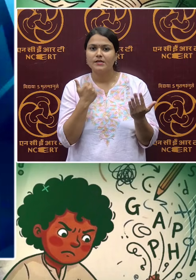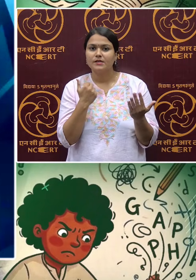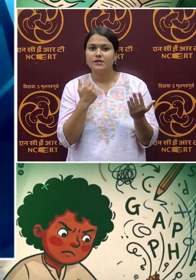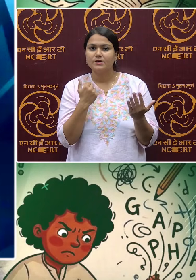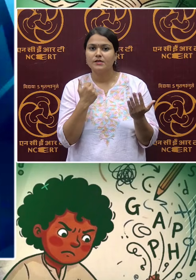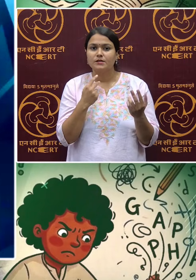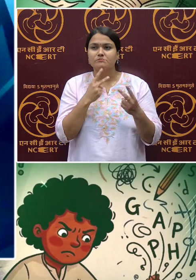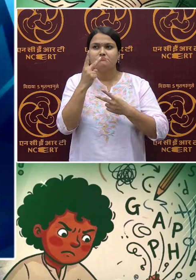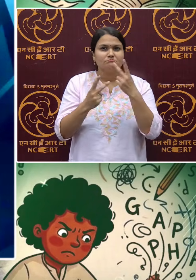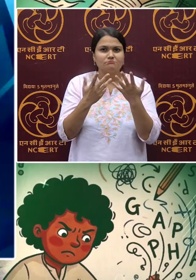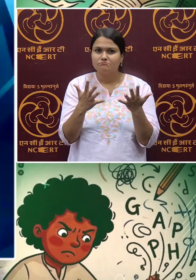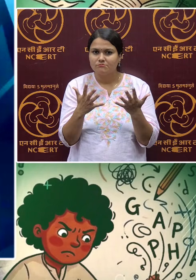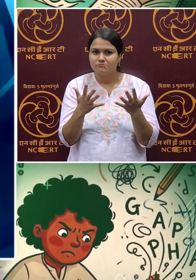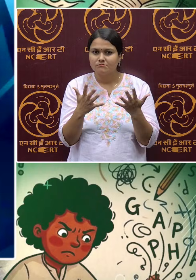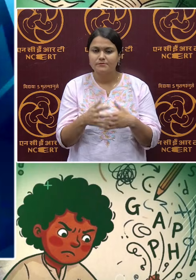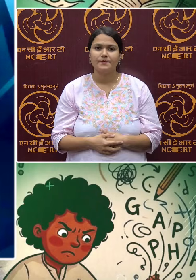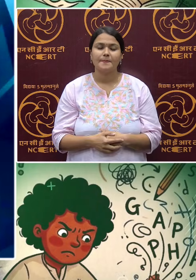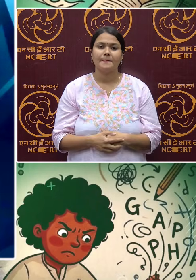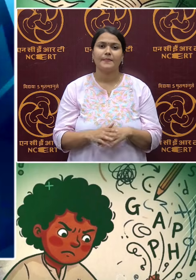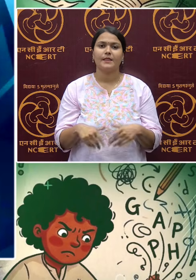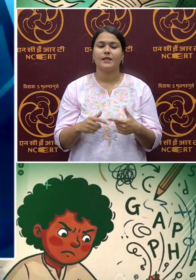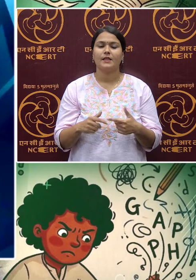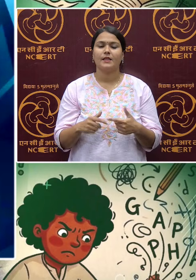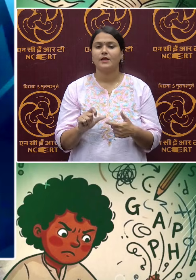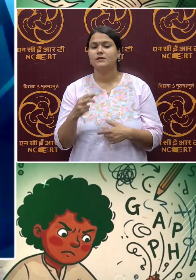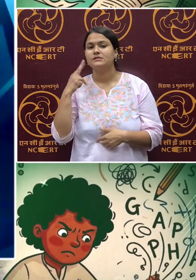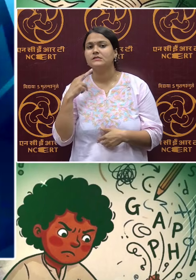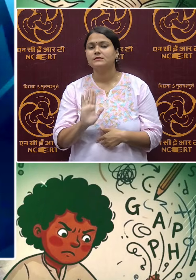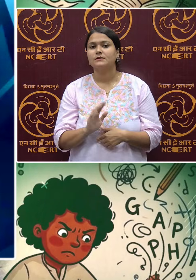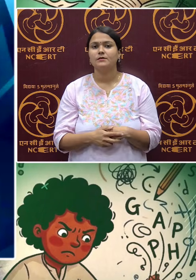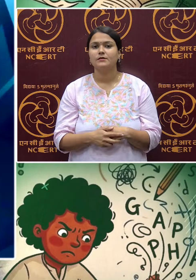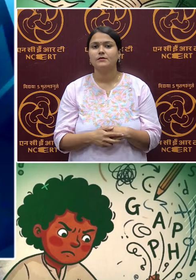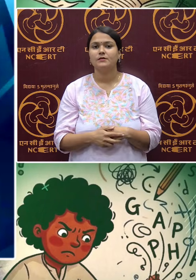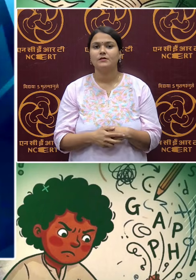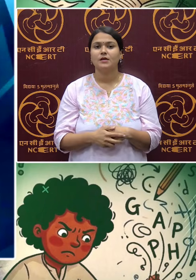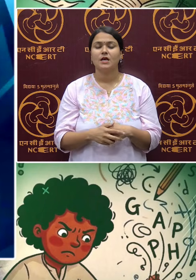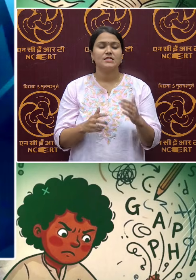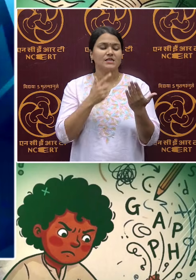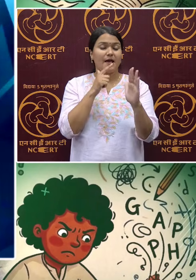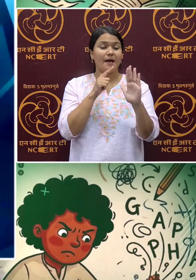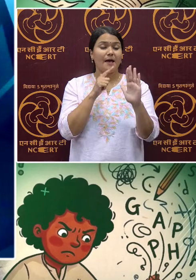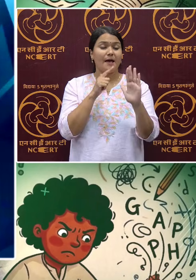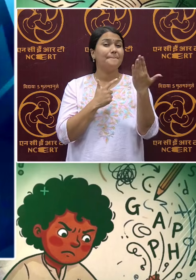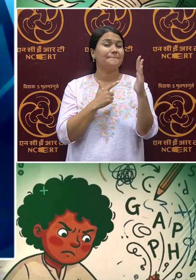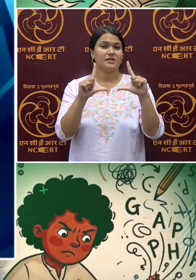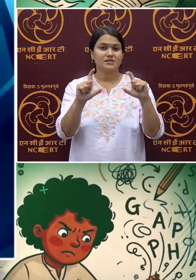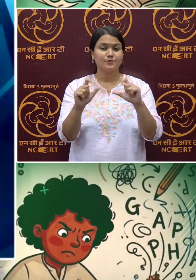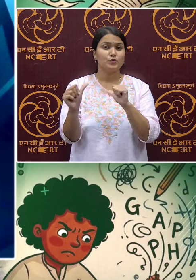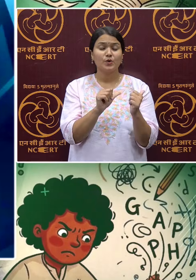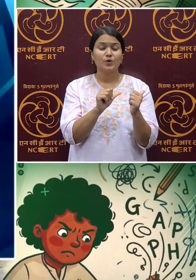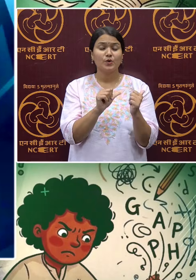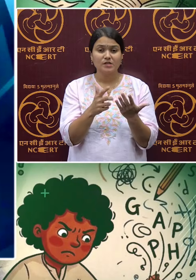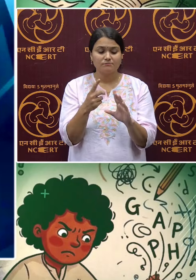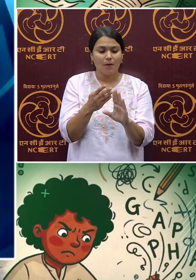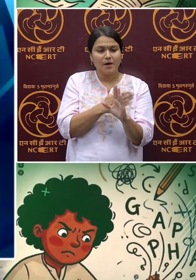It can Okay. be an ESS child and so on. And there is also another reasons wherein it's called mirror imaging and reversal.